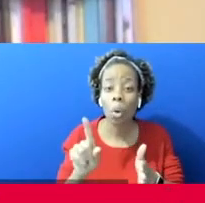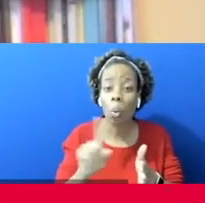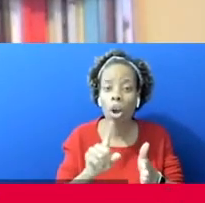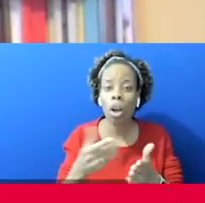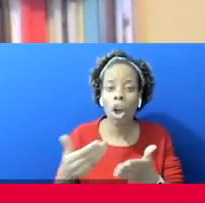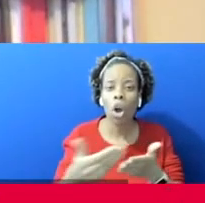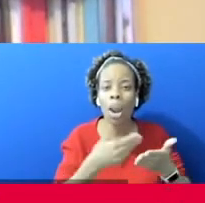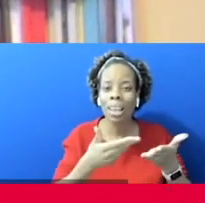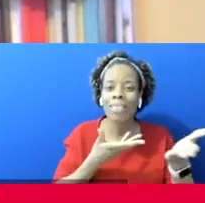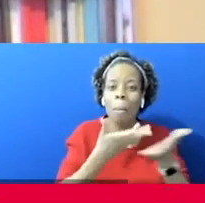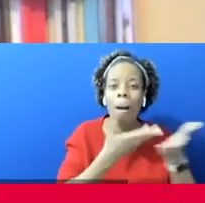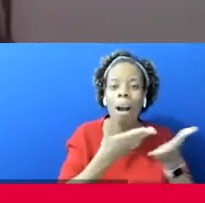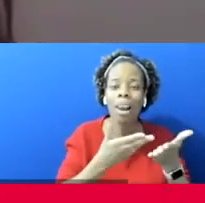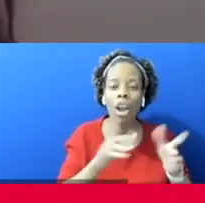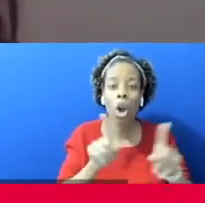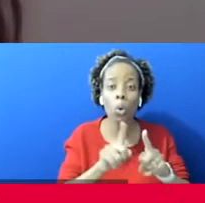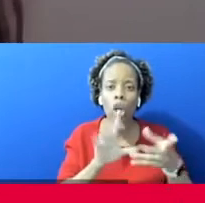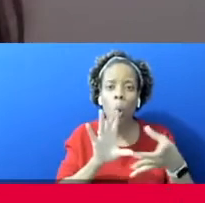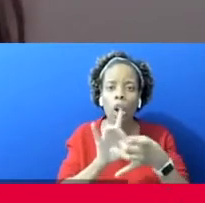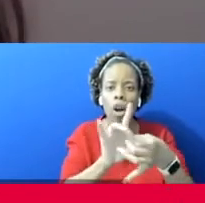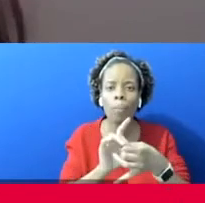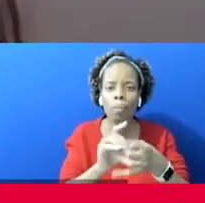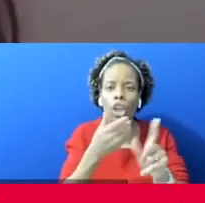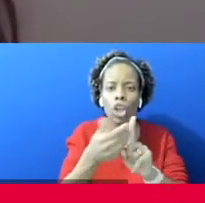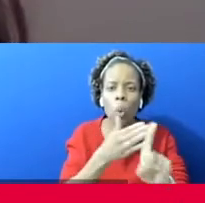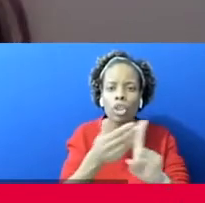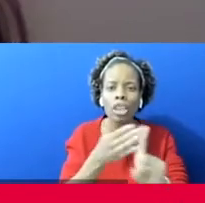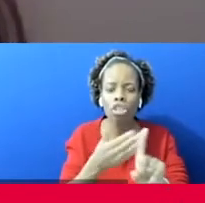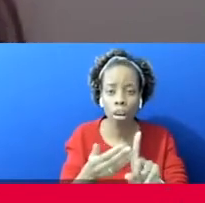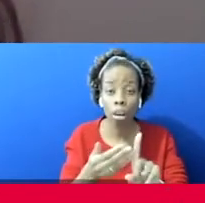and negotiations. So it's been very difficult